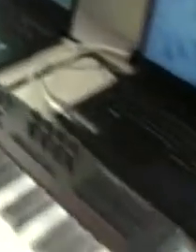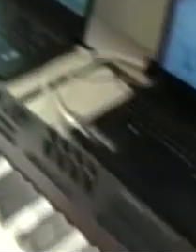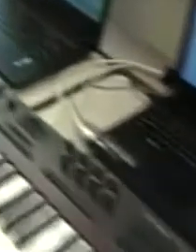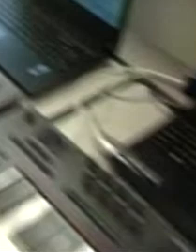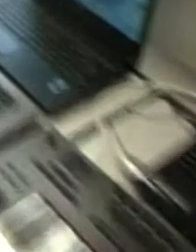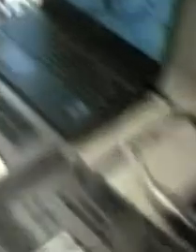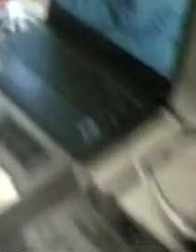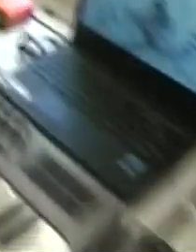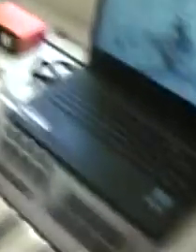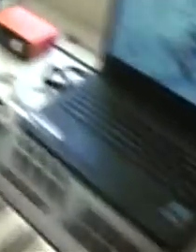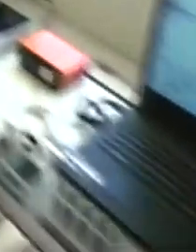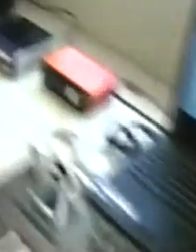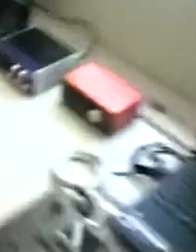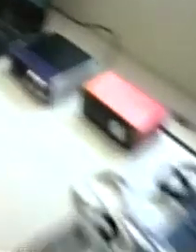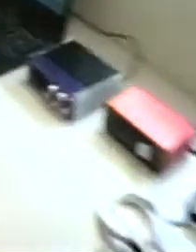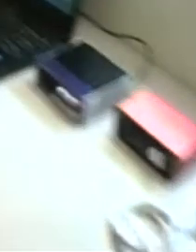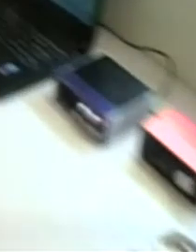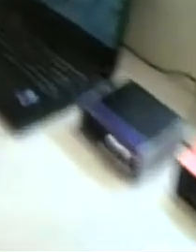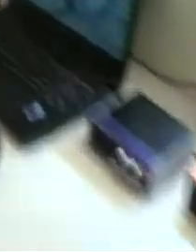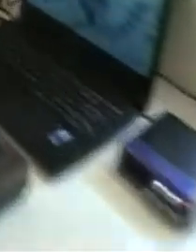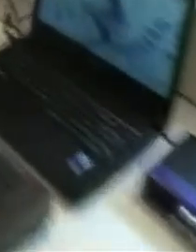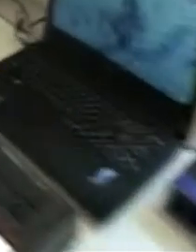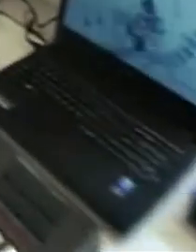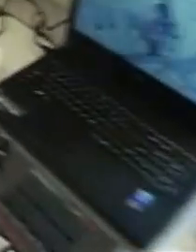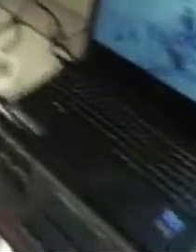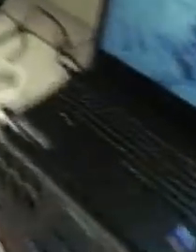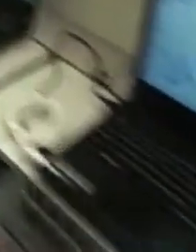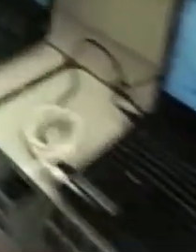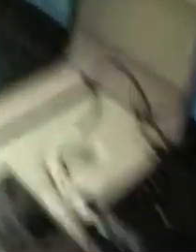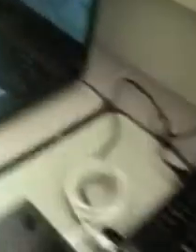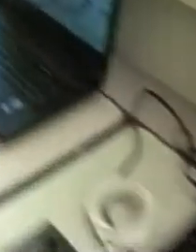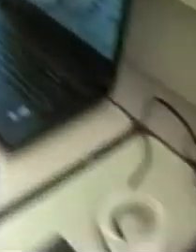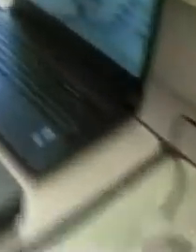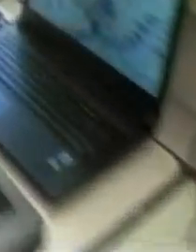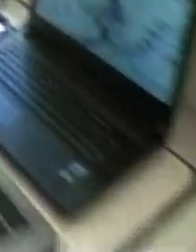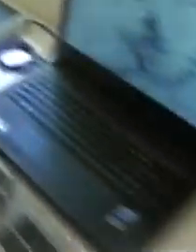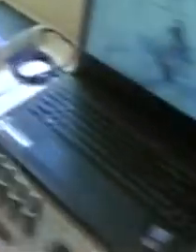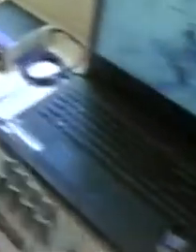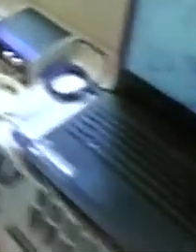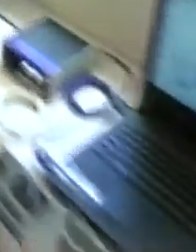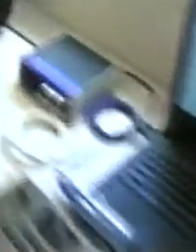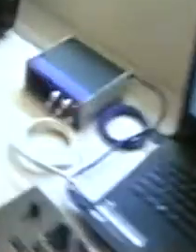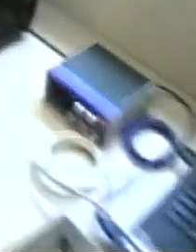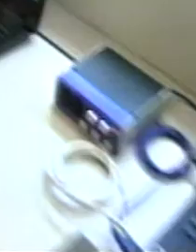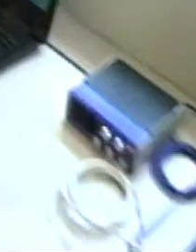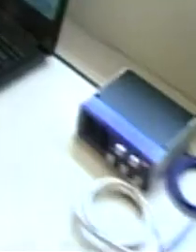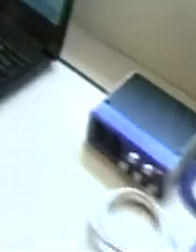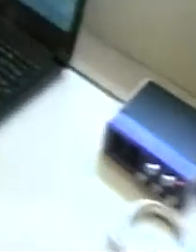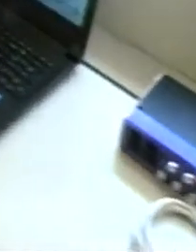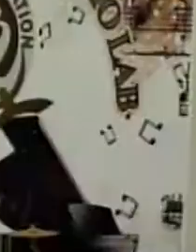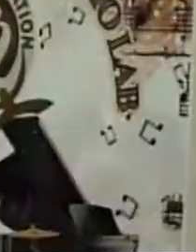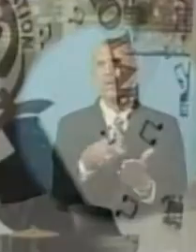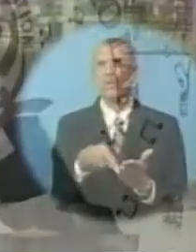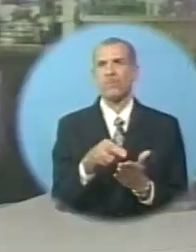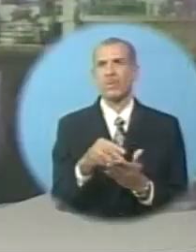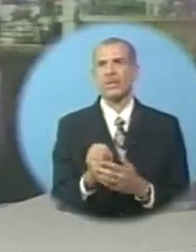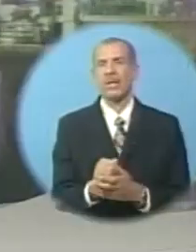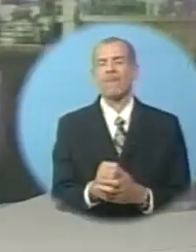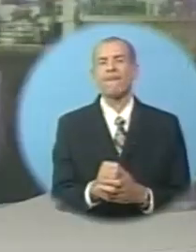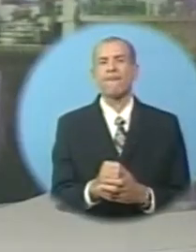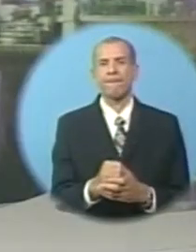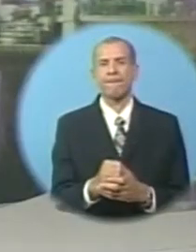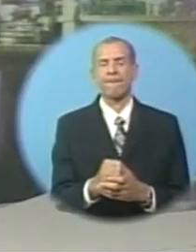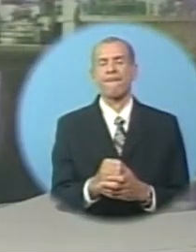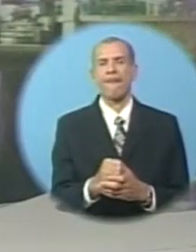software packages. Now, students will be exposed to beat making, sequencing, and the recording of music at the current international